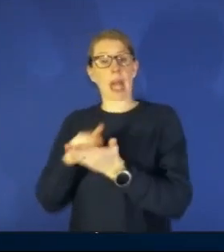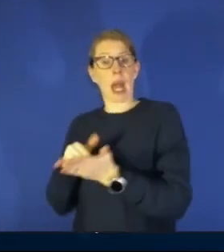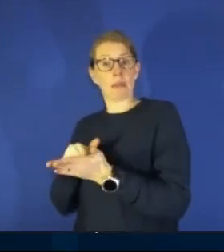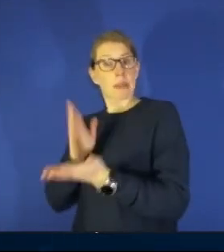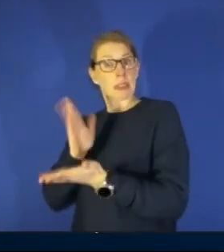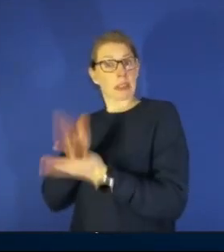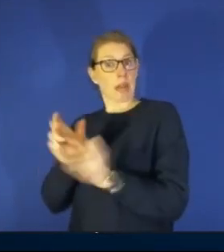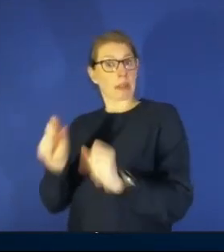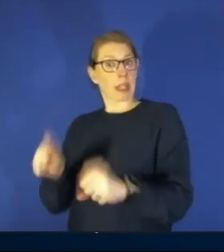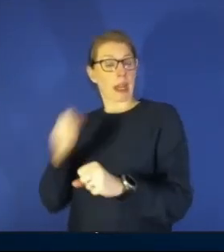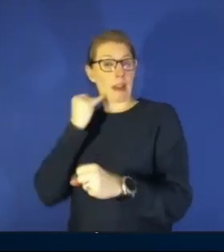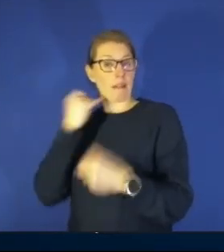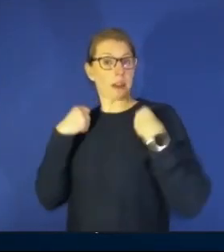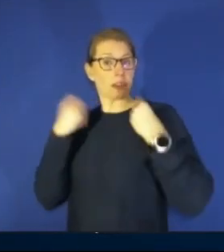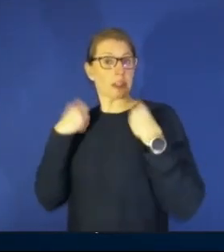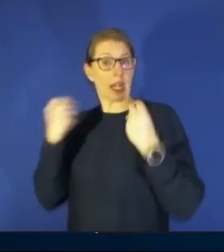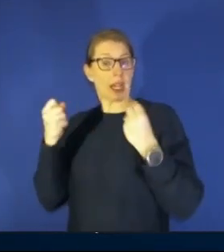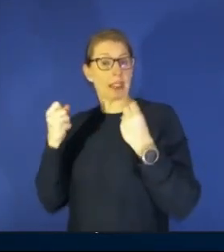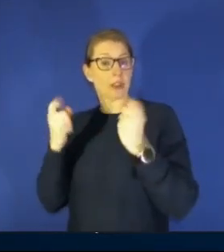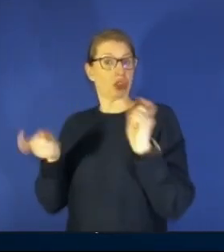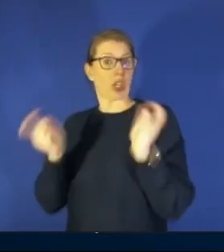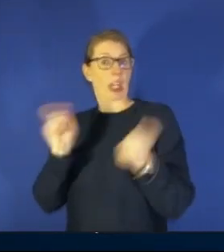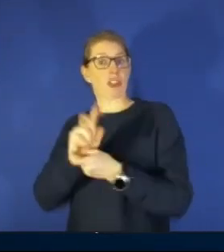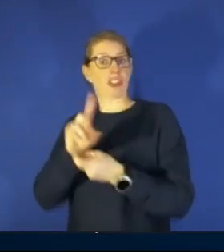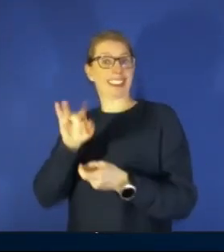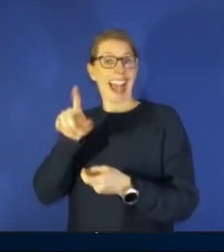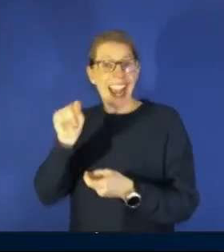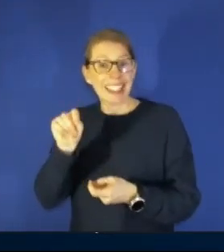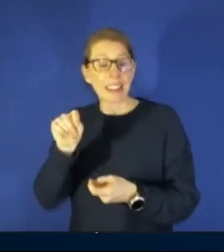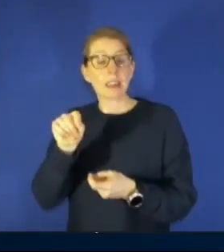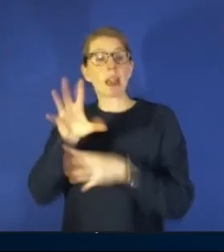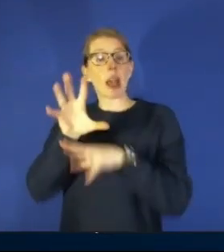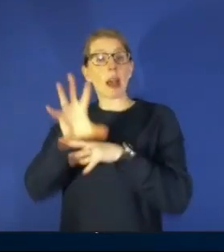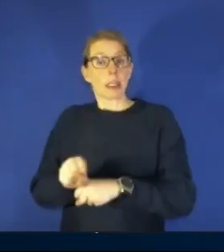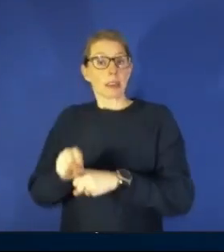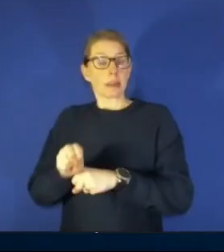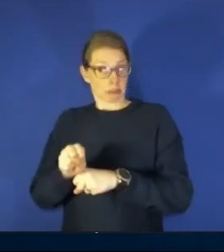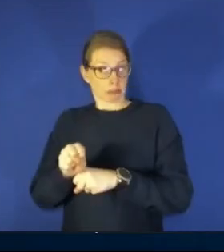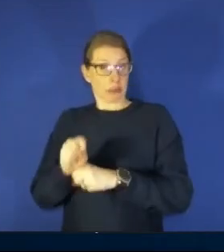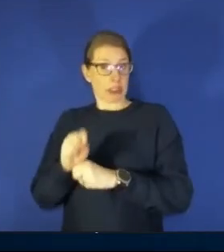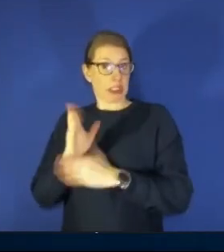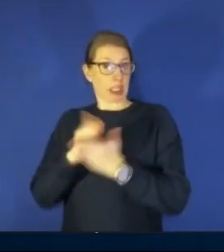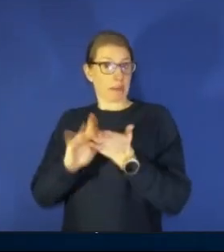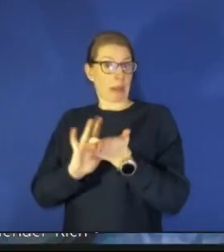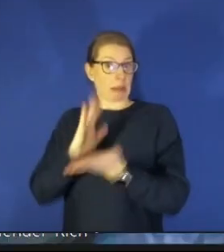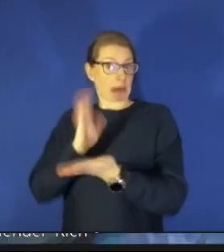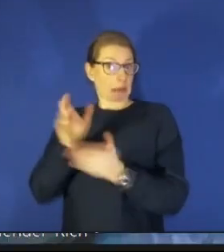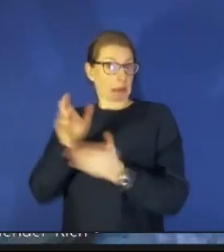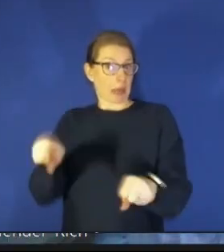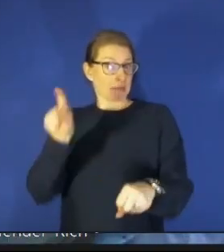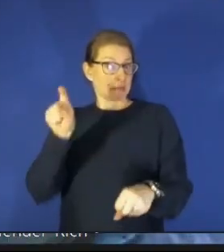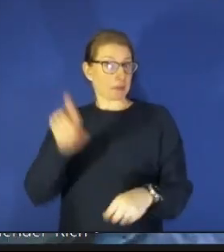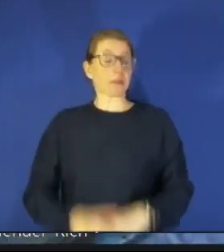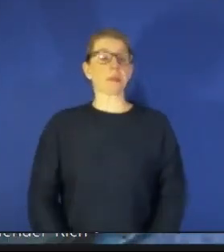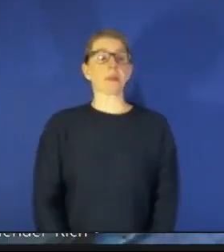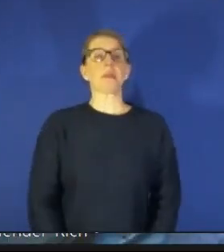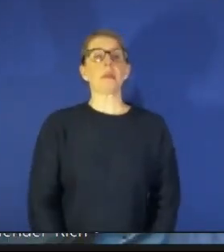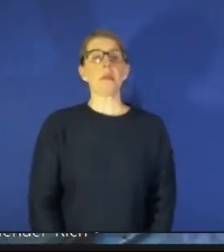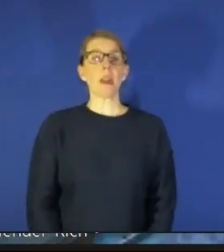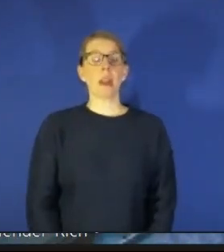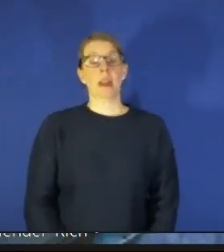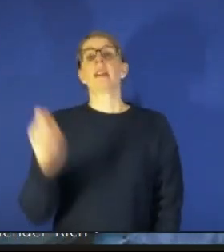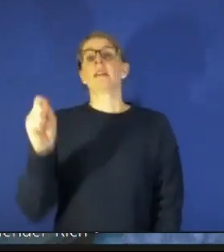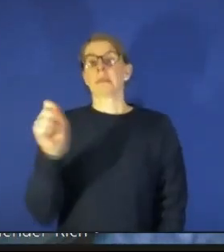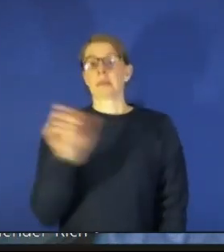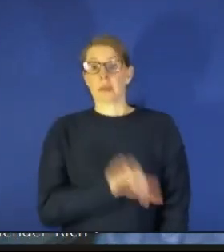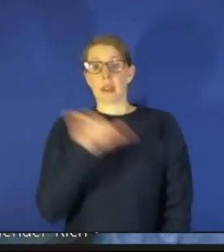should be looking for? If I change my diet and I change my exercise habits, that maybe I can come off some of these medications? Yes. I mean, in the same way that we can do